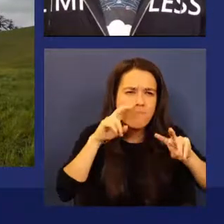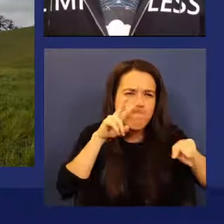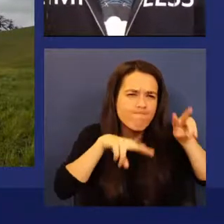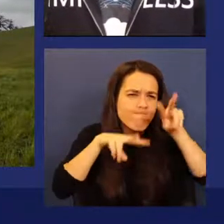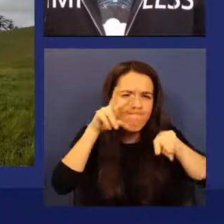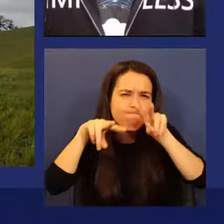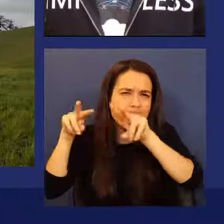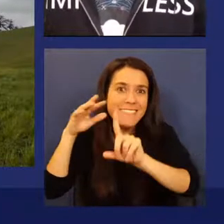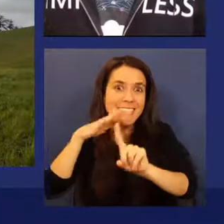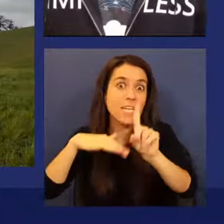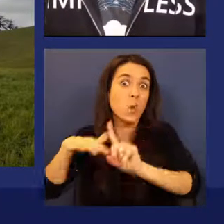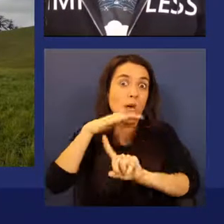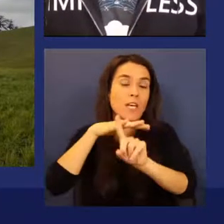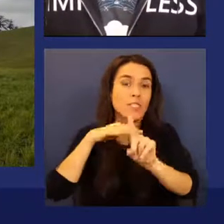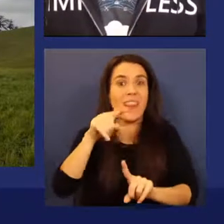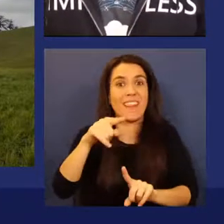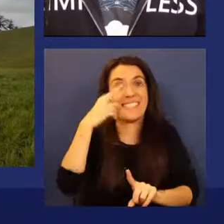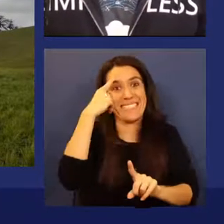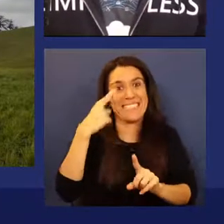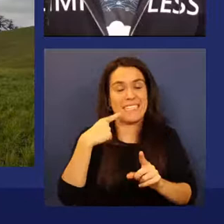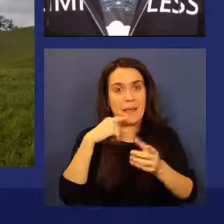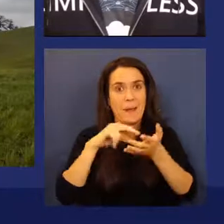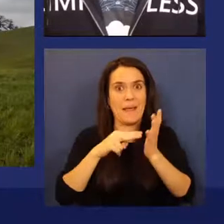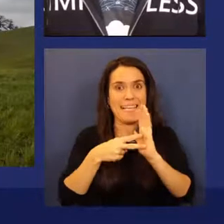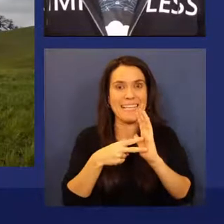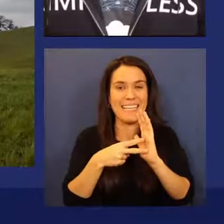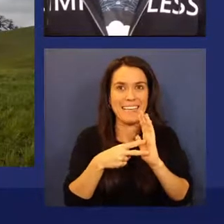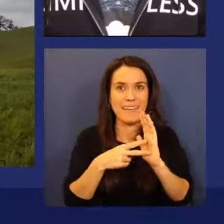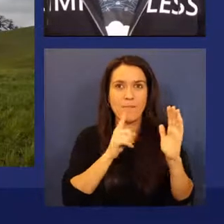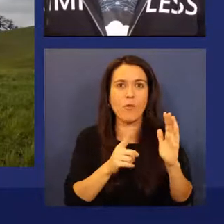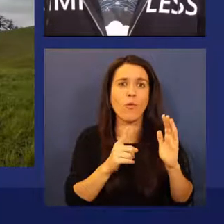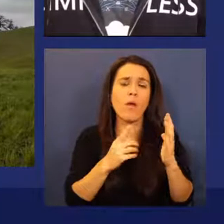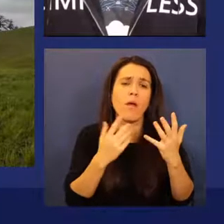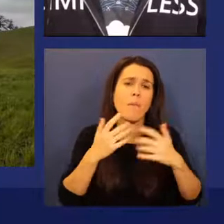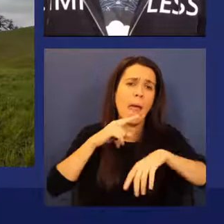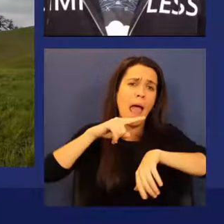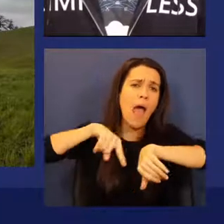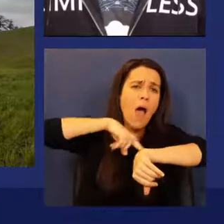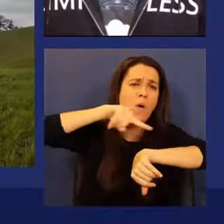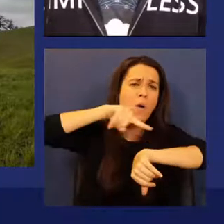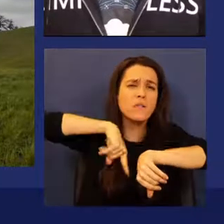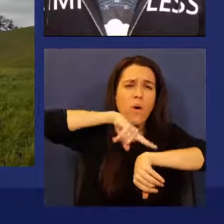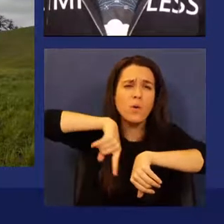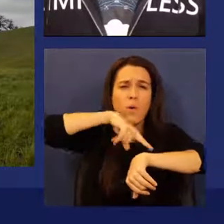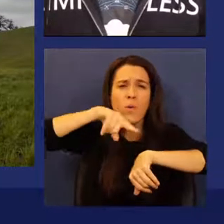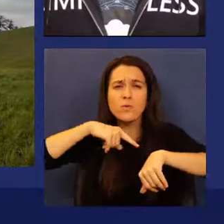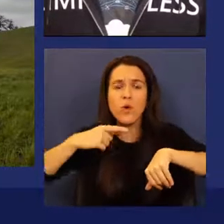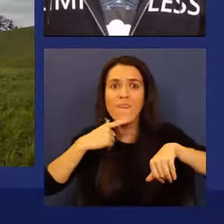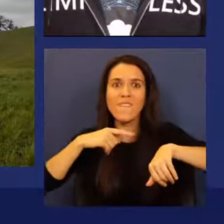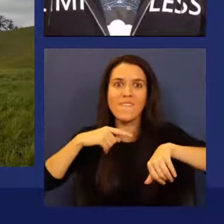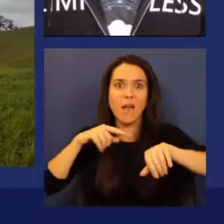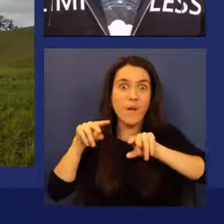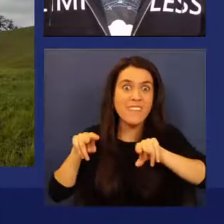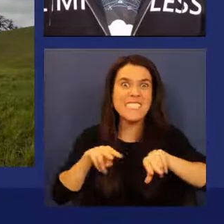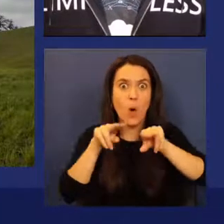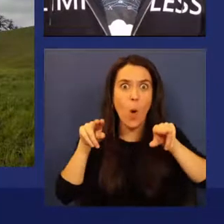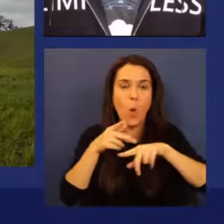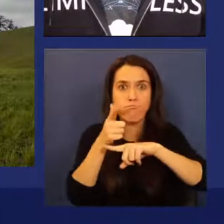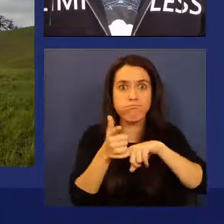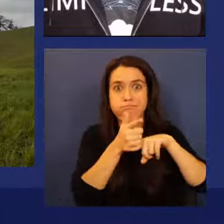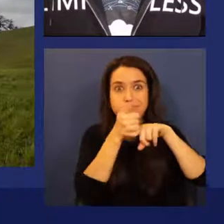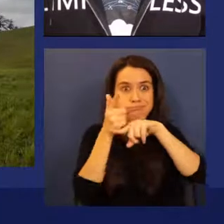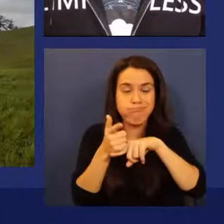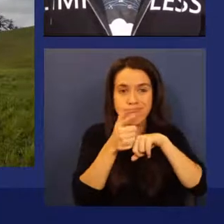hand. And that could mean that it's going through numerous hours worth of video to do so. And the challenge with that is, you